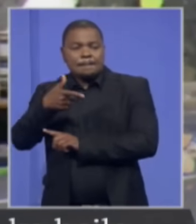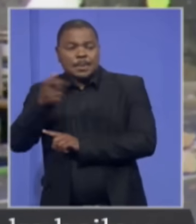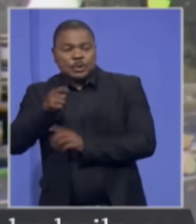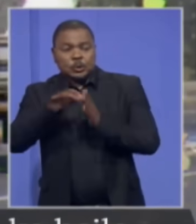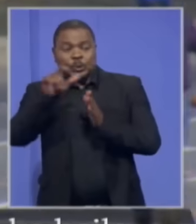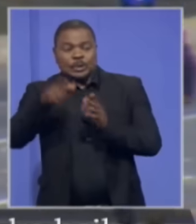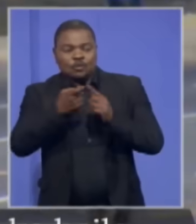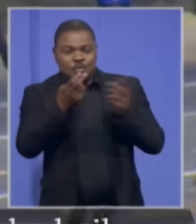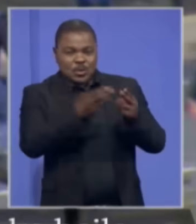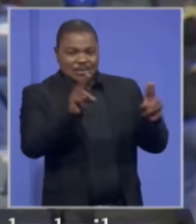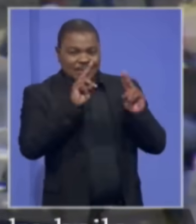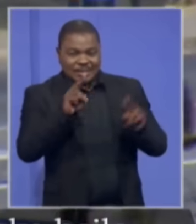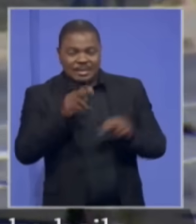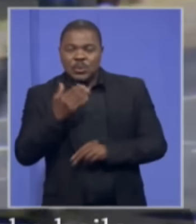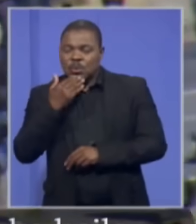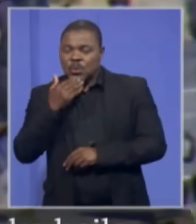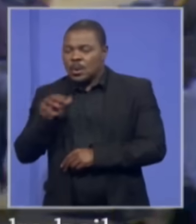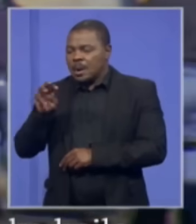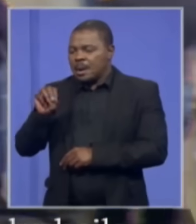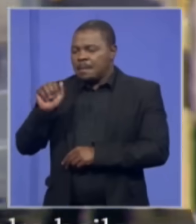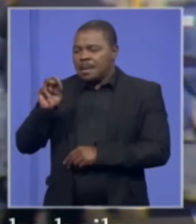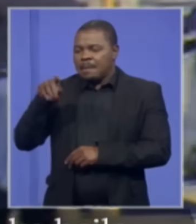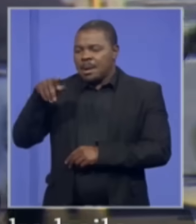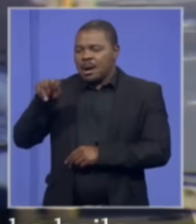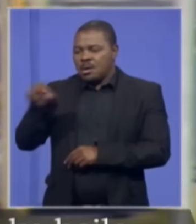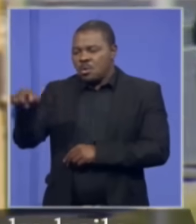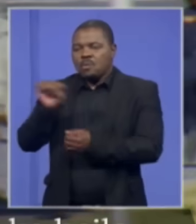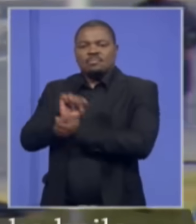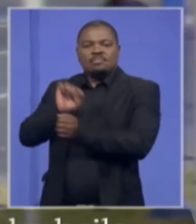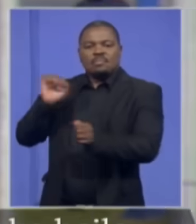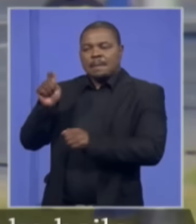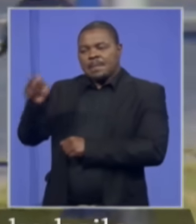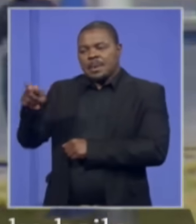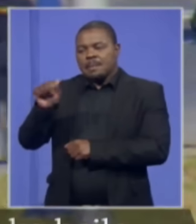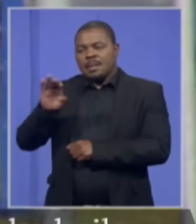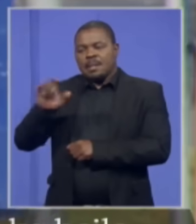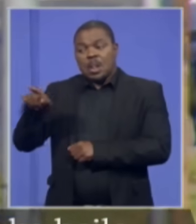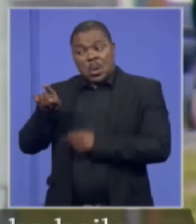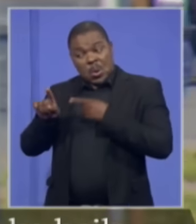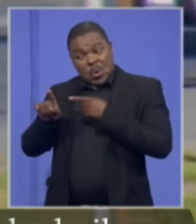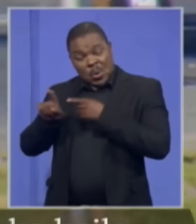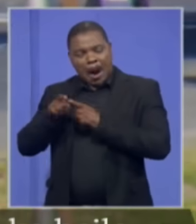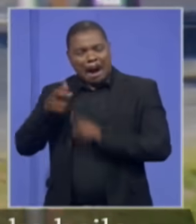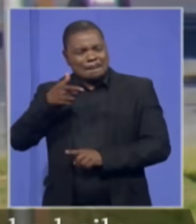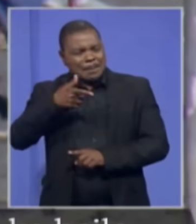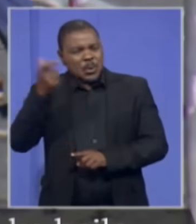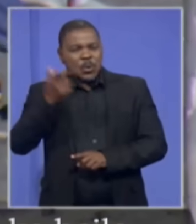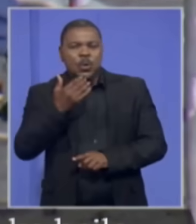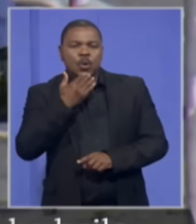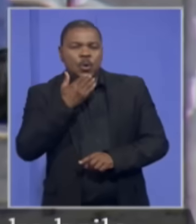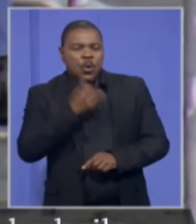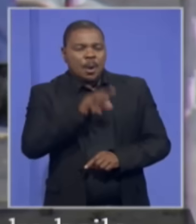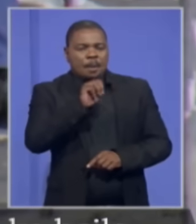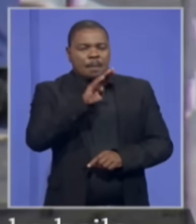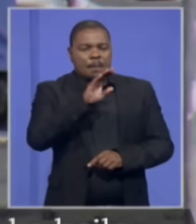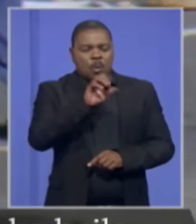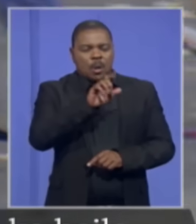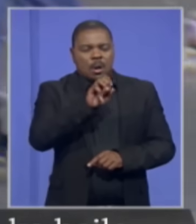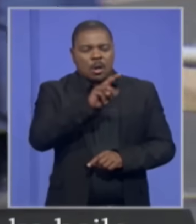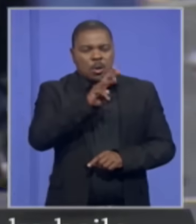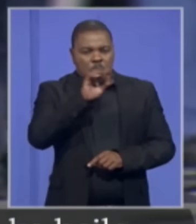moithuti wa university ena Manelisi Mampane eo ho tlalewang a ile a thunya aba a bolaya Sesonke Mbolekwa ka